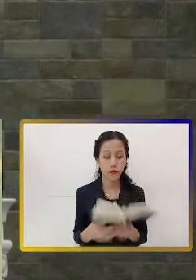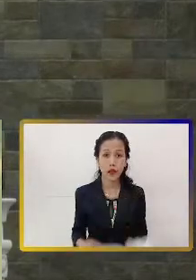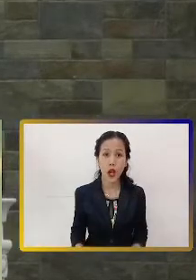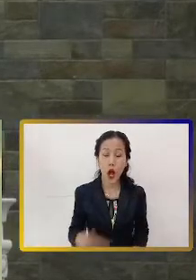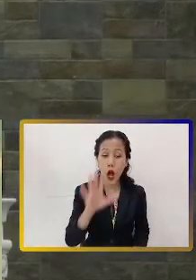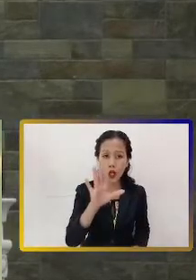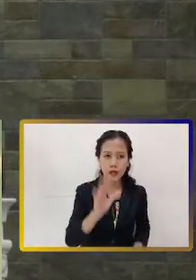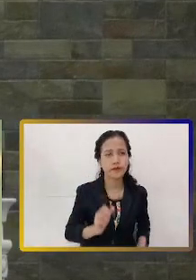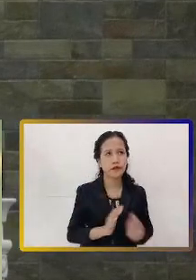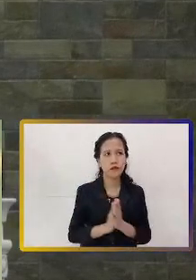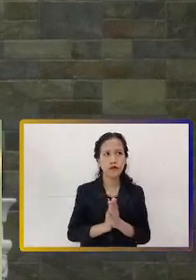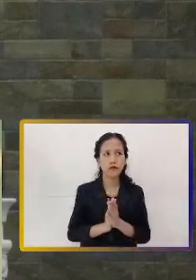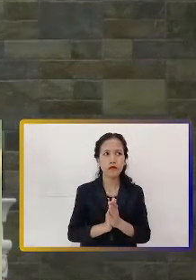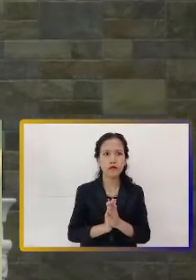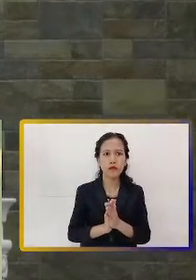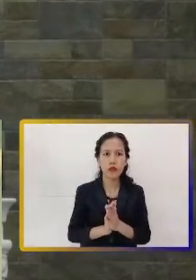how